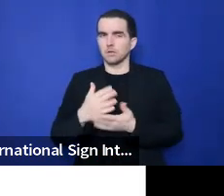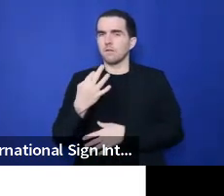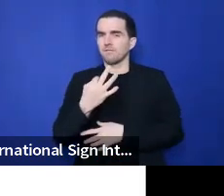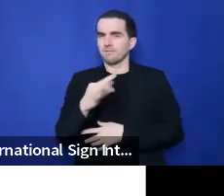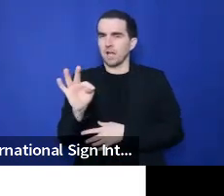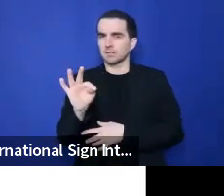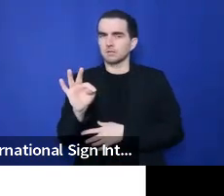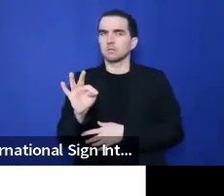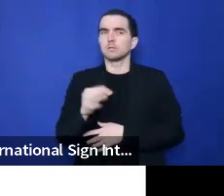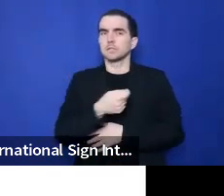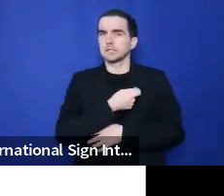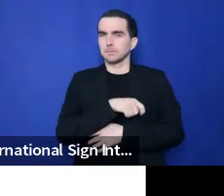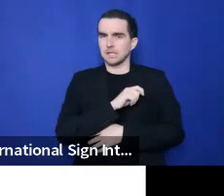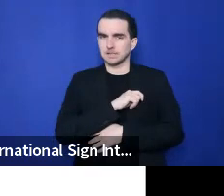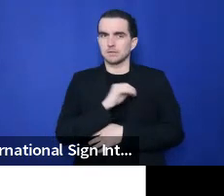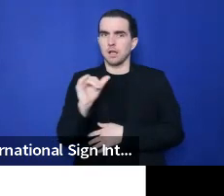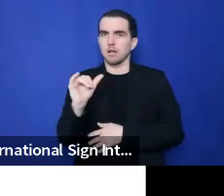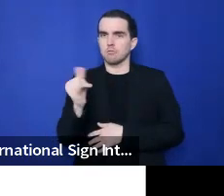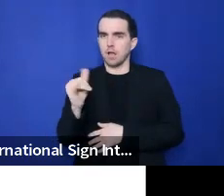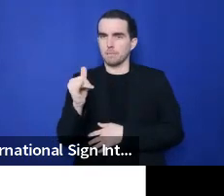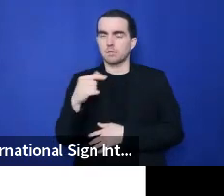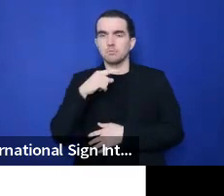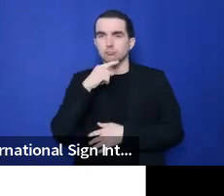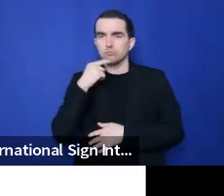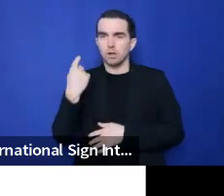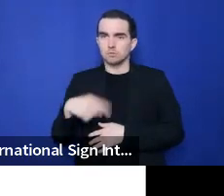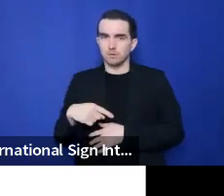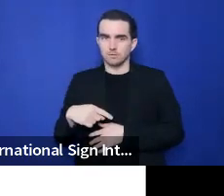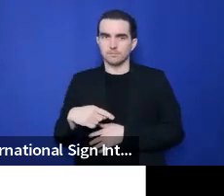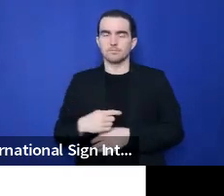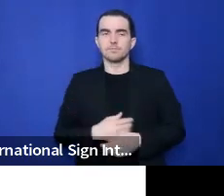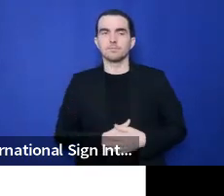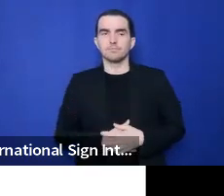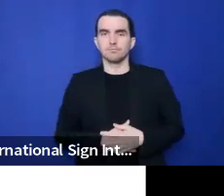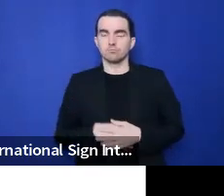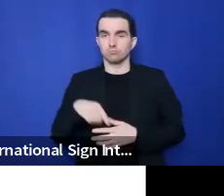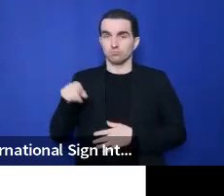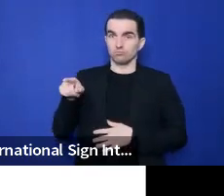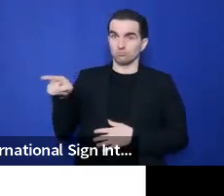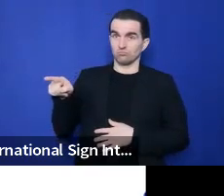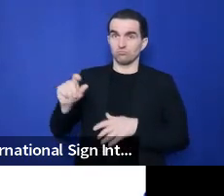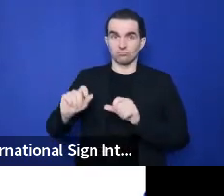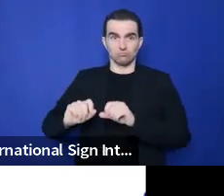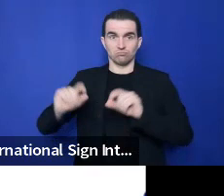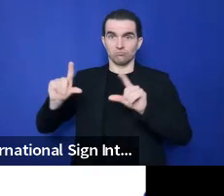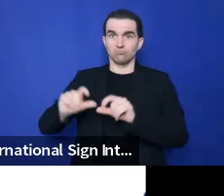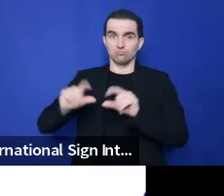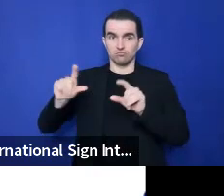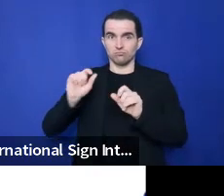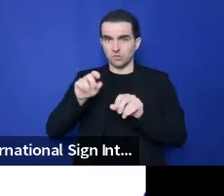you can control through your Zoom functions to choose the language you may